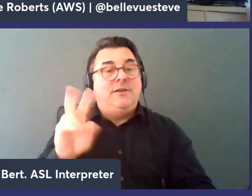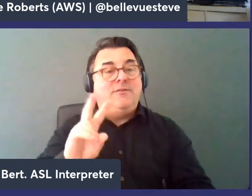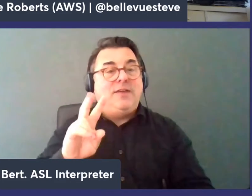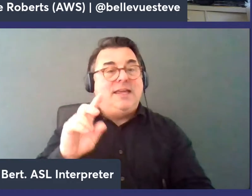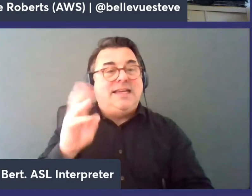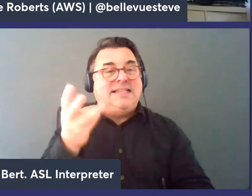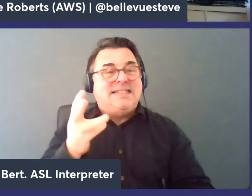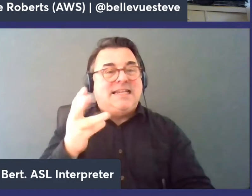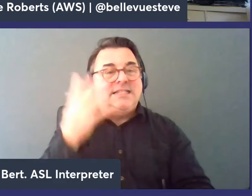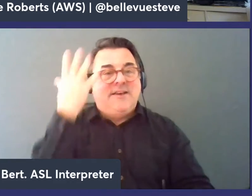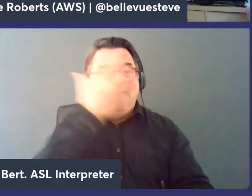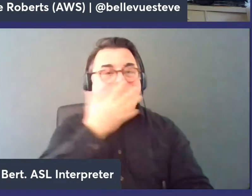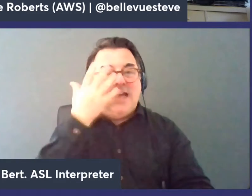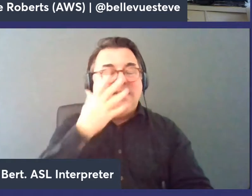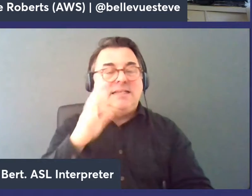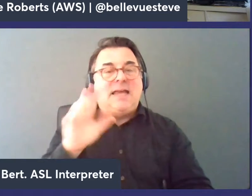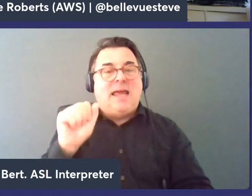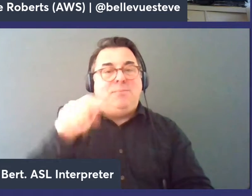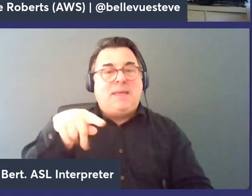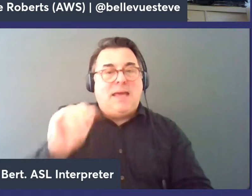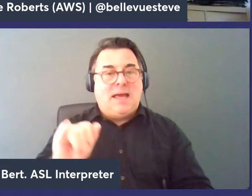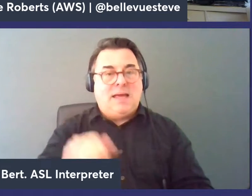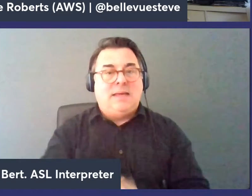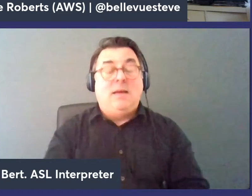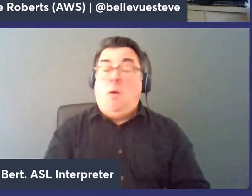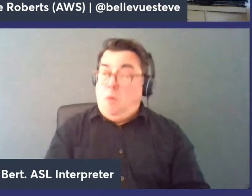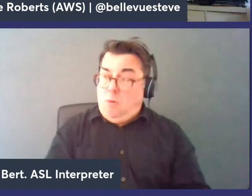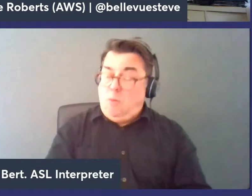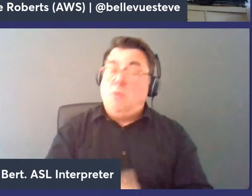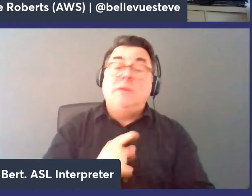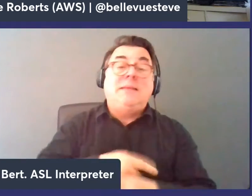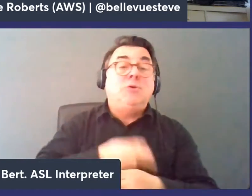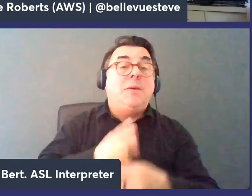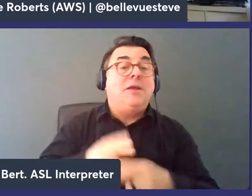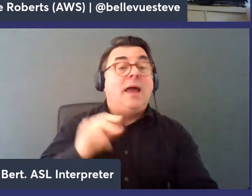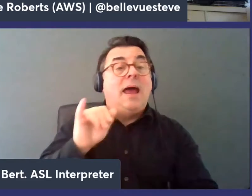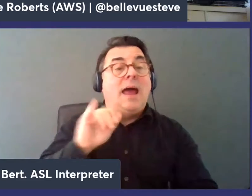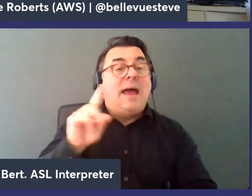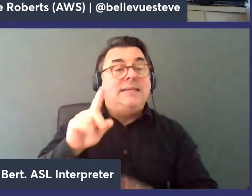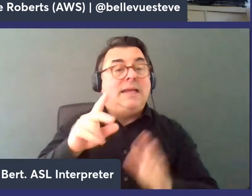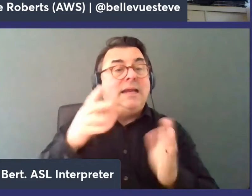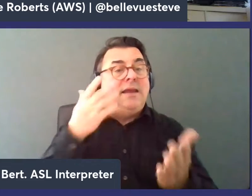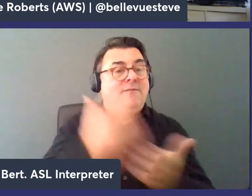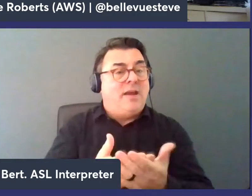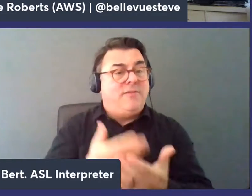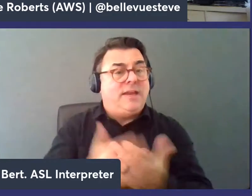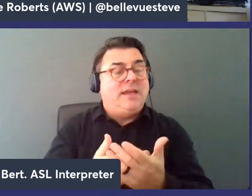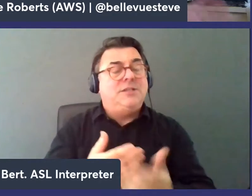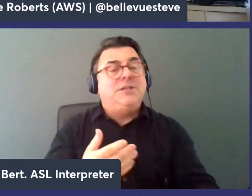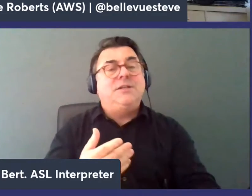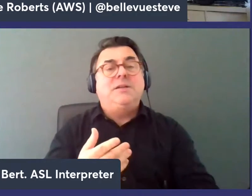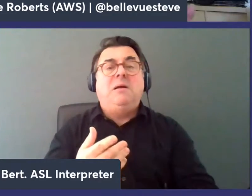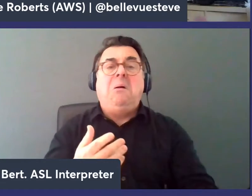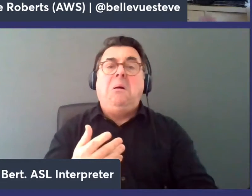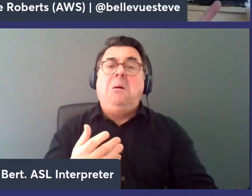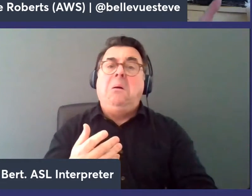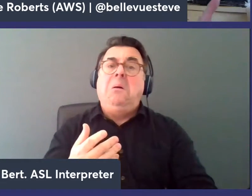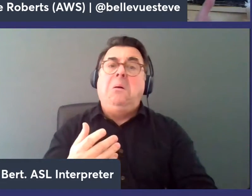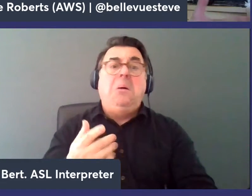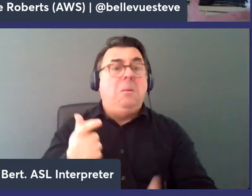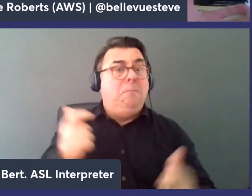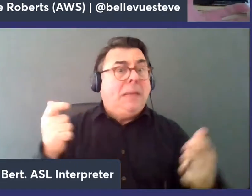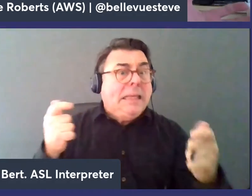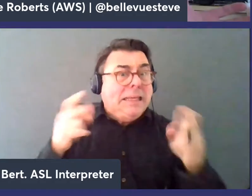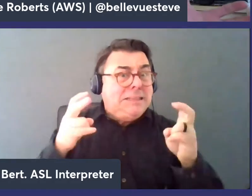API. All right. So, as we mentioned, identity verification, this is potentially a pretty large